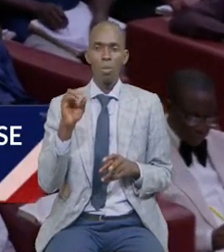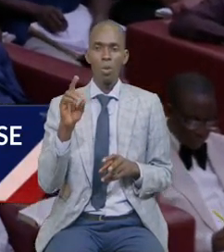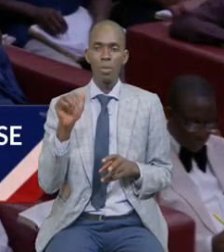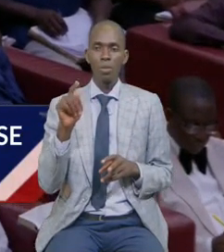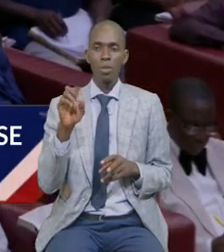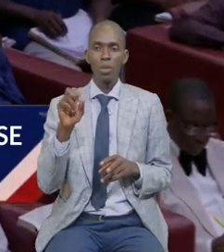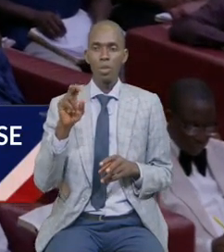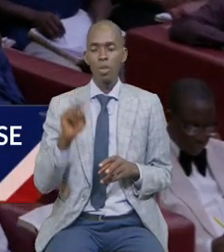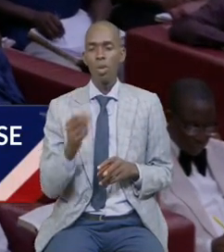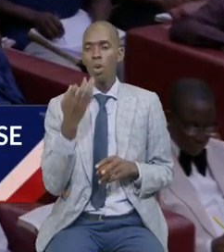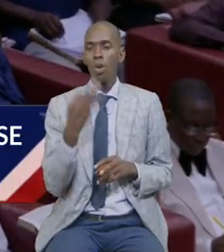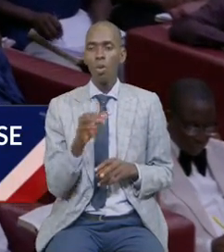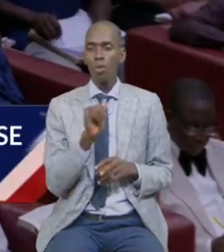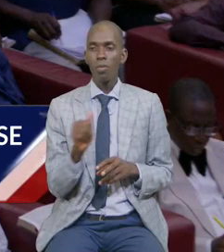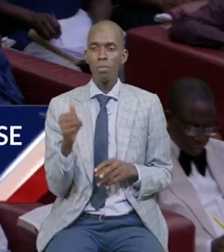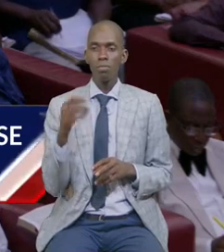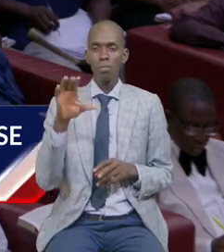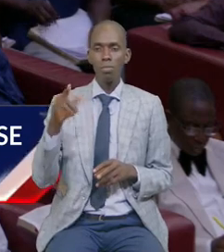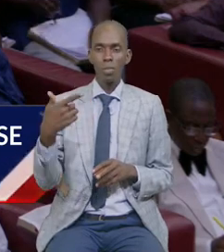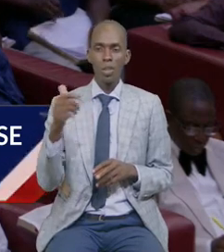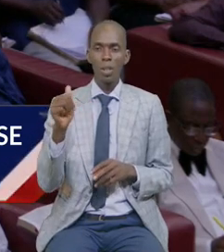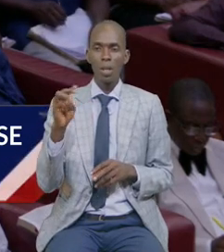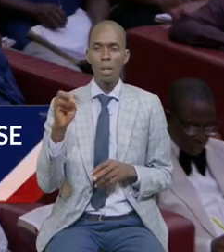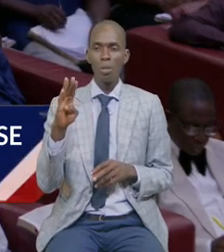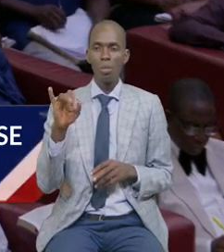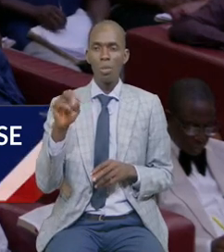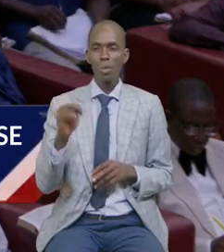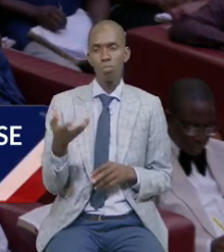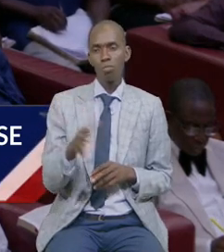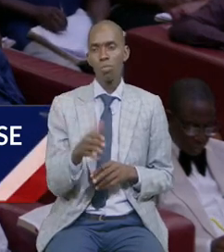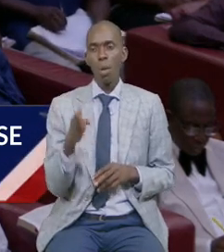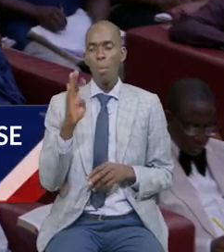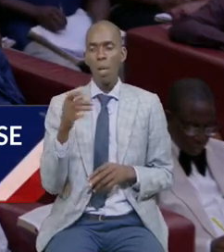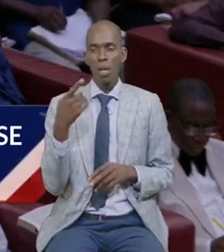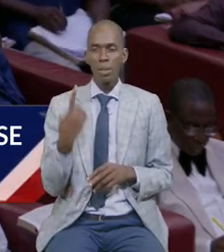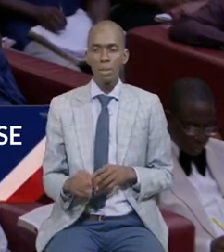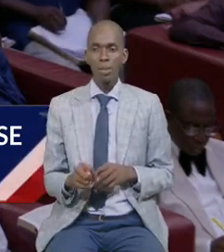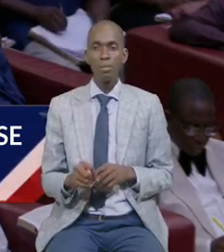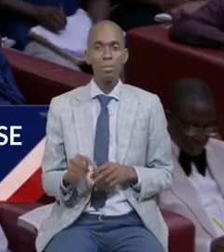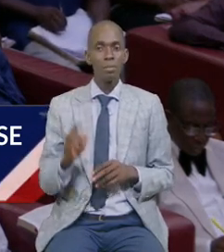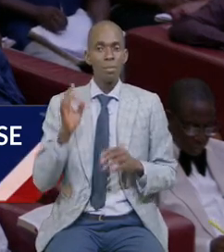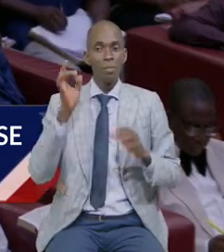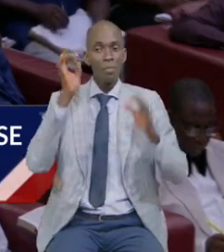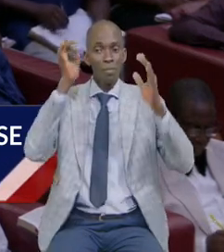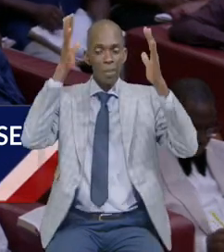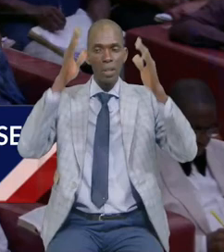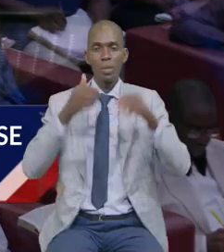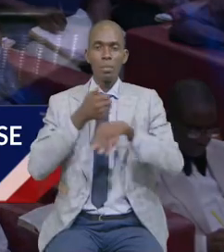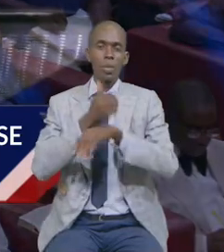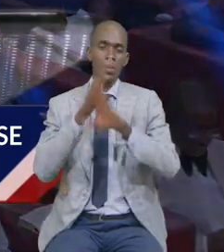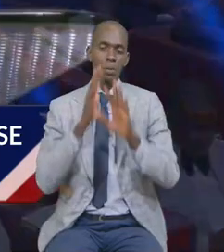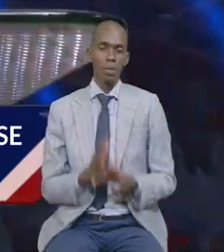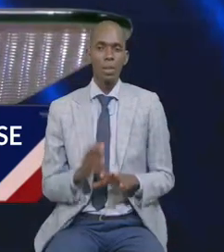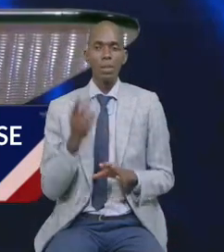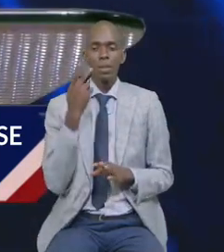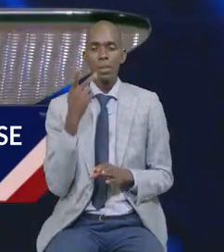the fierce blasphemer. He had told them, look at that in Daniel chapter 3,